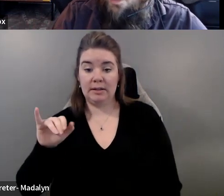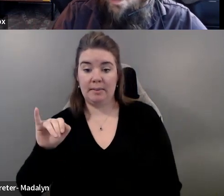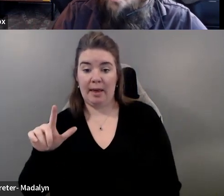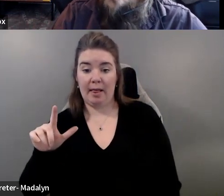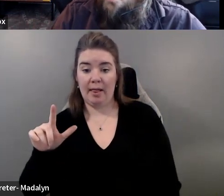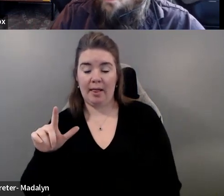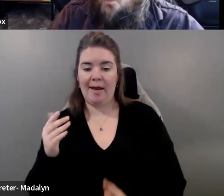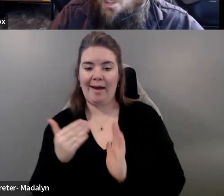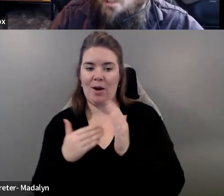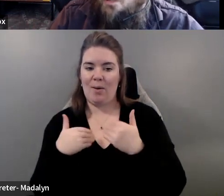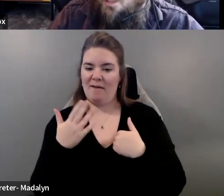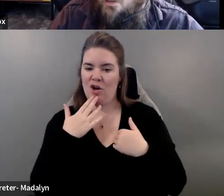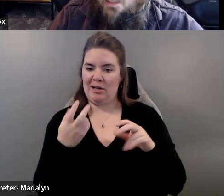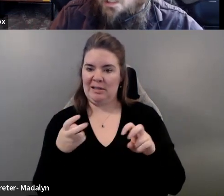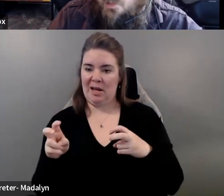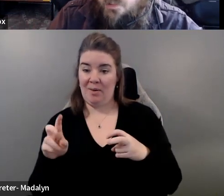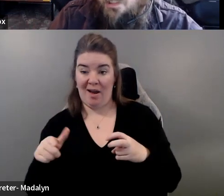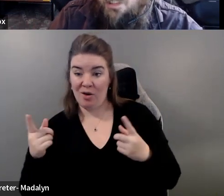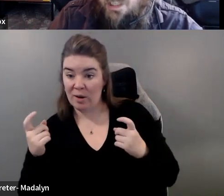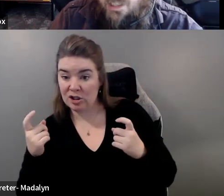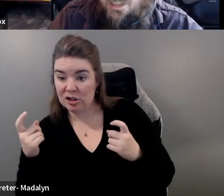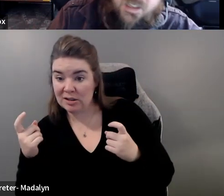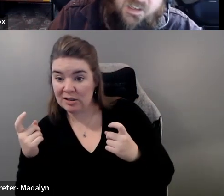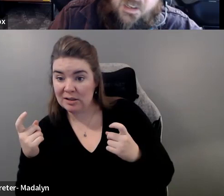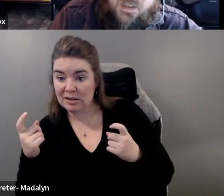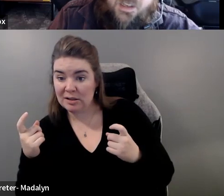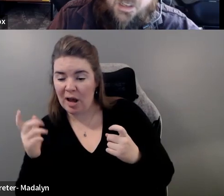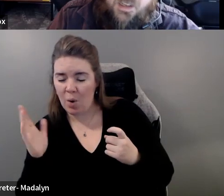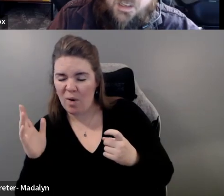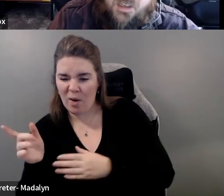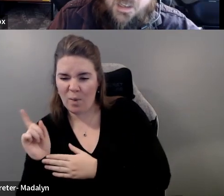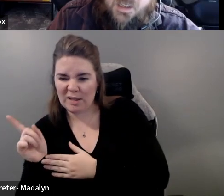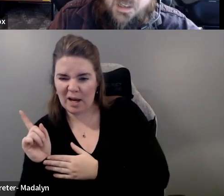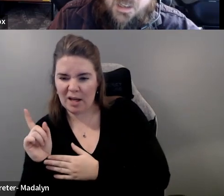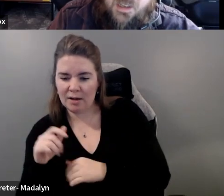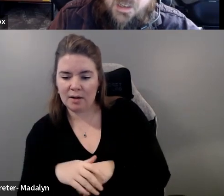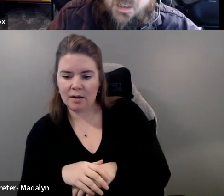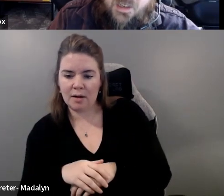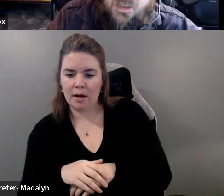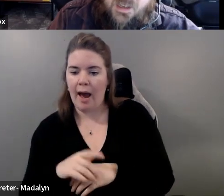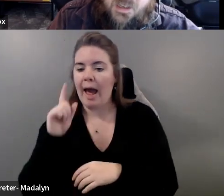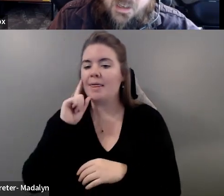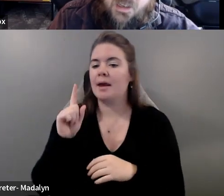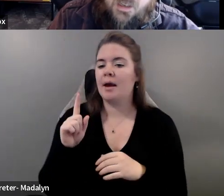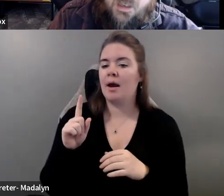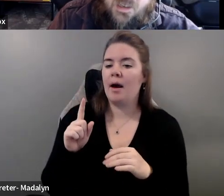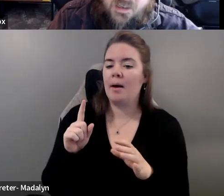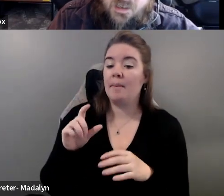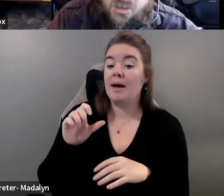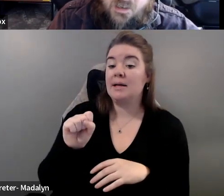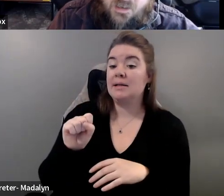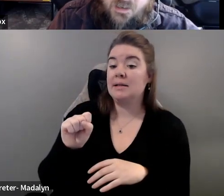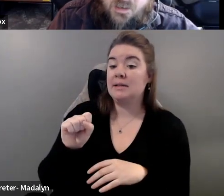good segue. I don't know if there are other questions. I'll get to spill in just a second. So I think it was SIL,